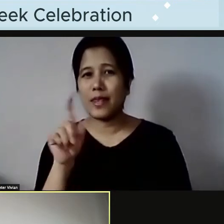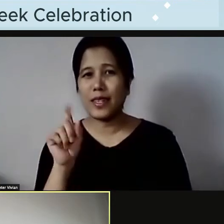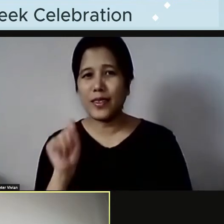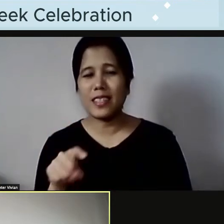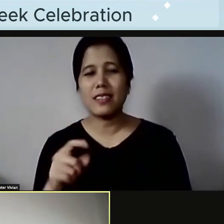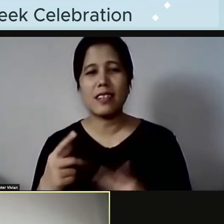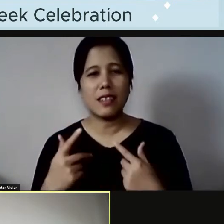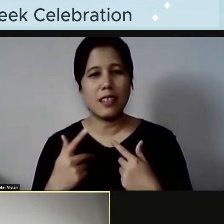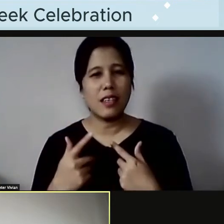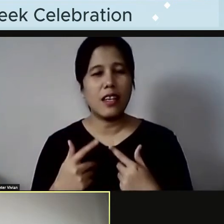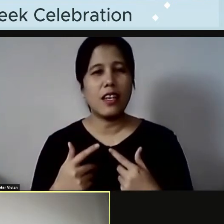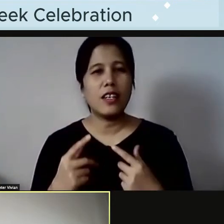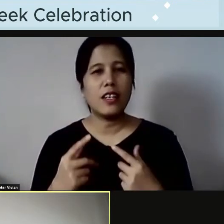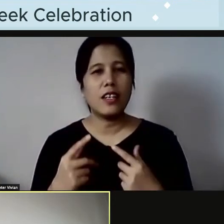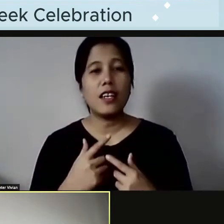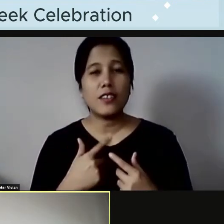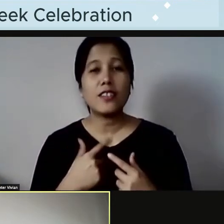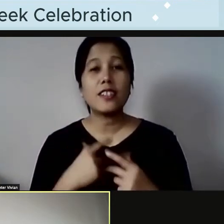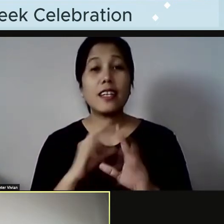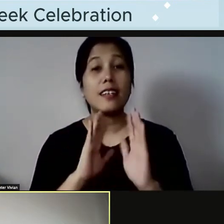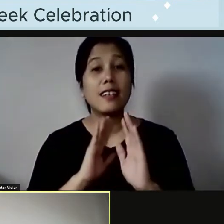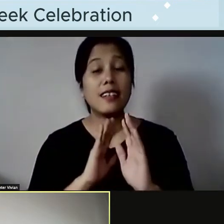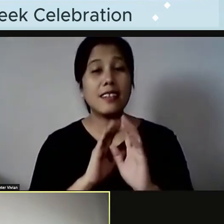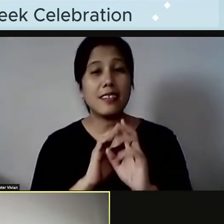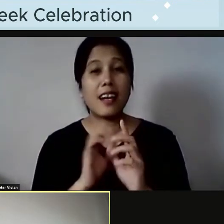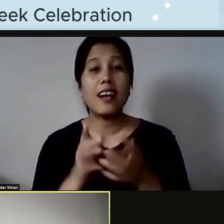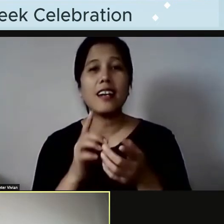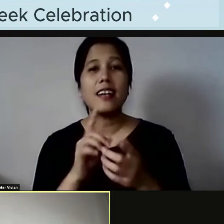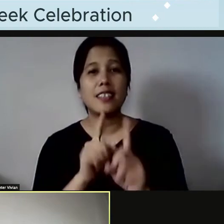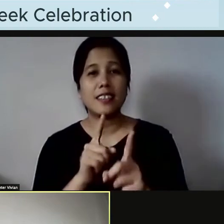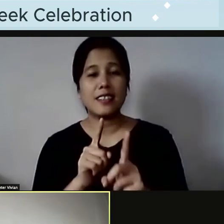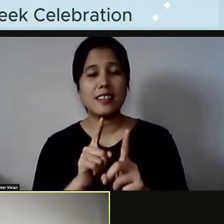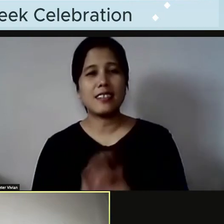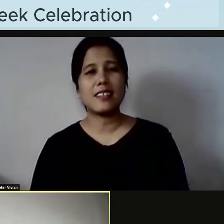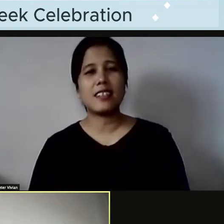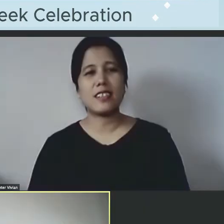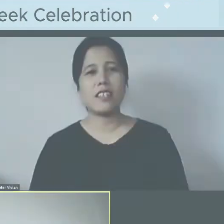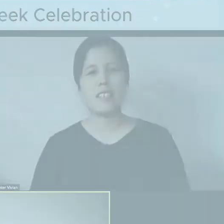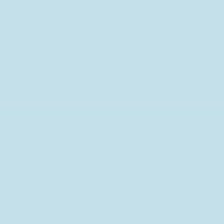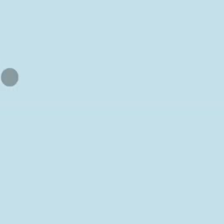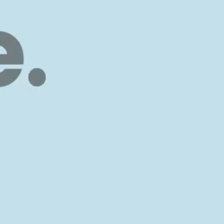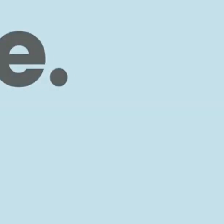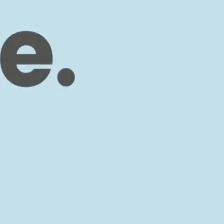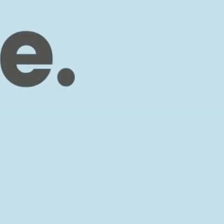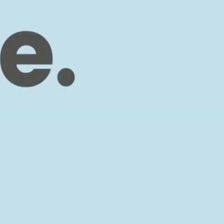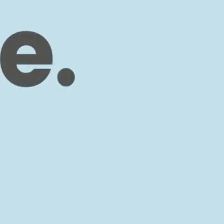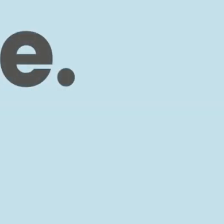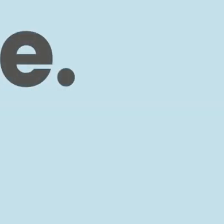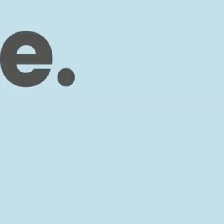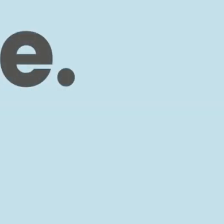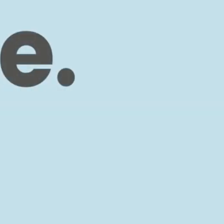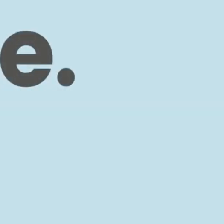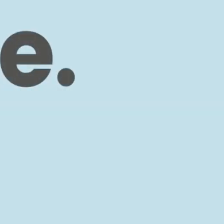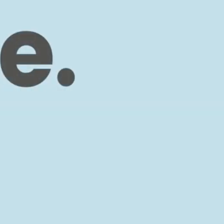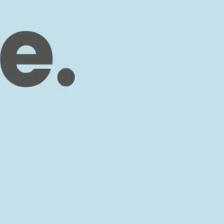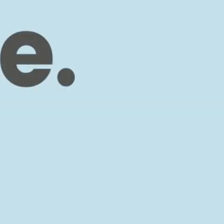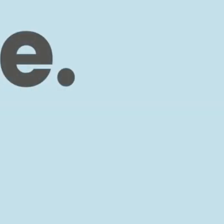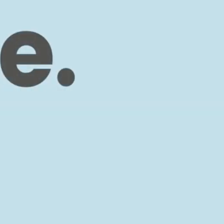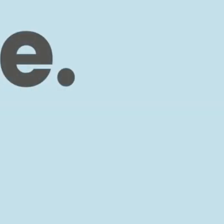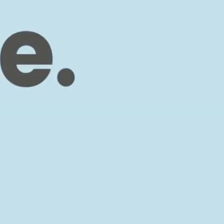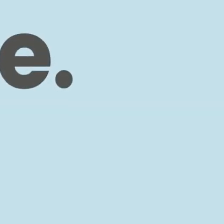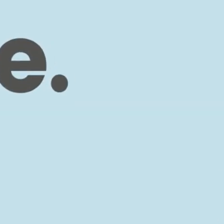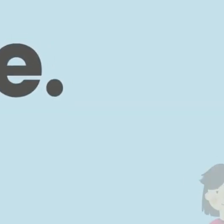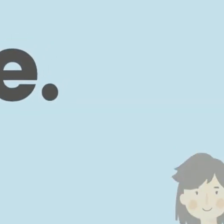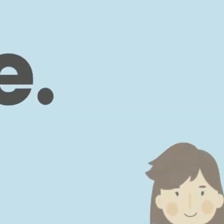po nating i-address, no? And these are things that are related to the law but not necessarily to certain things na ano,